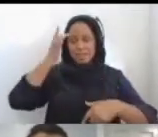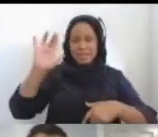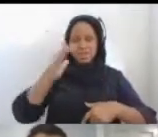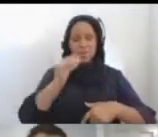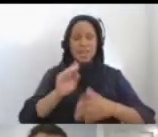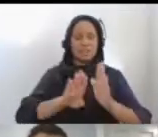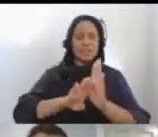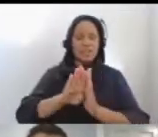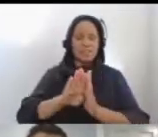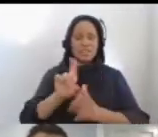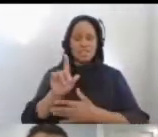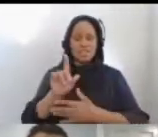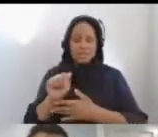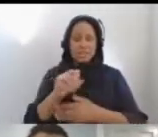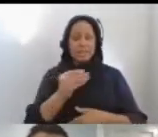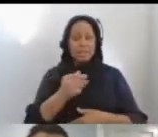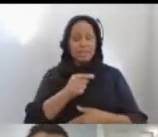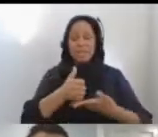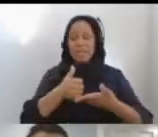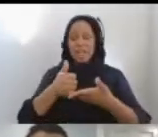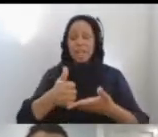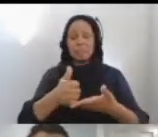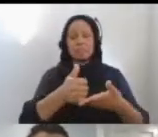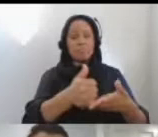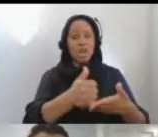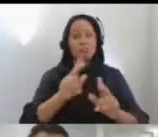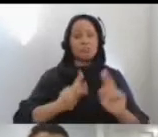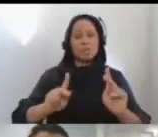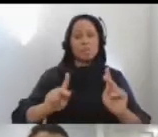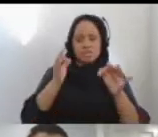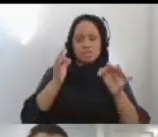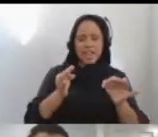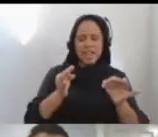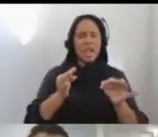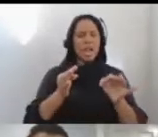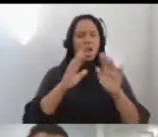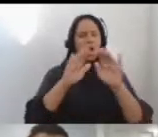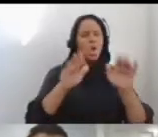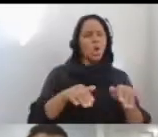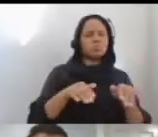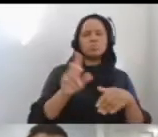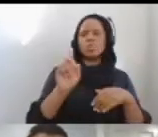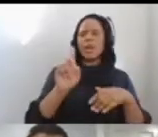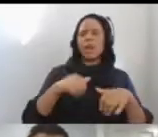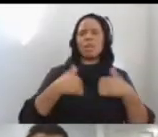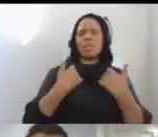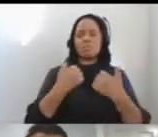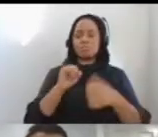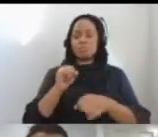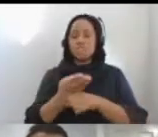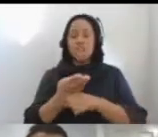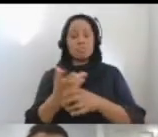disabilities. And they help people make decisions about what homes they want to live in, what types of jobs they want to